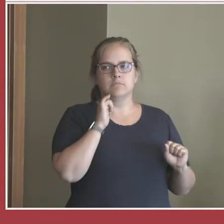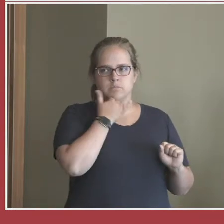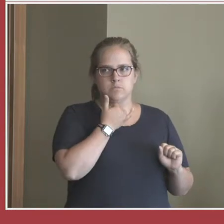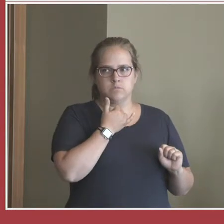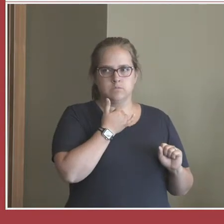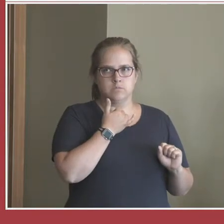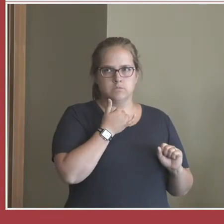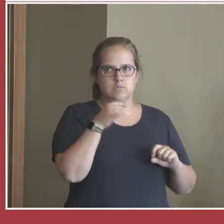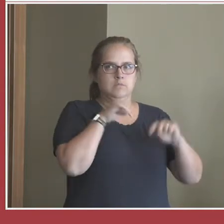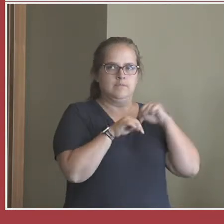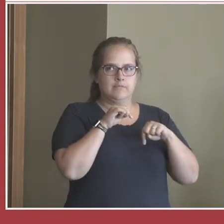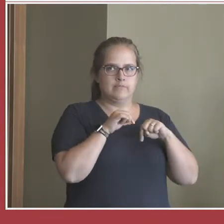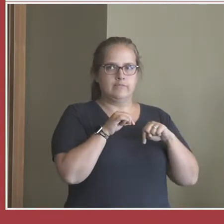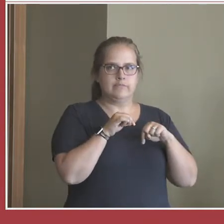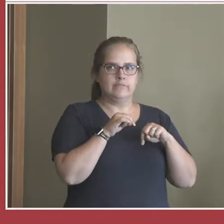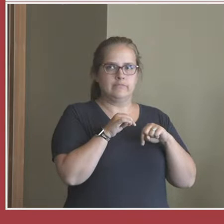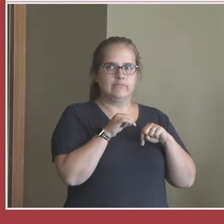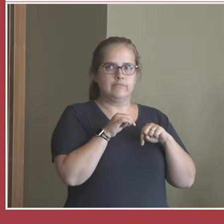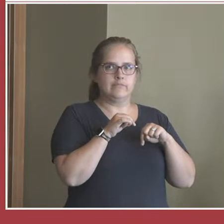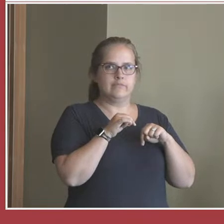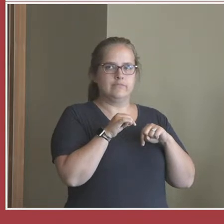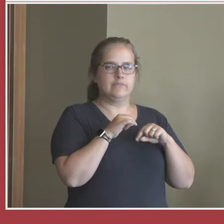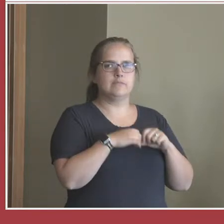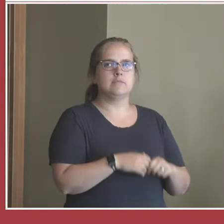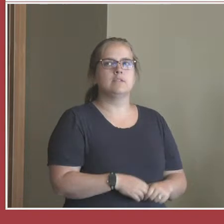Oh, all right.